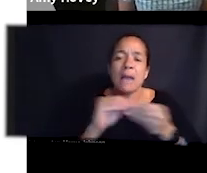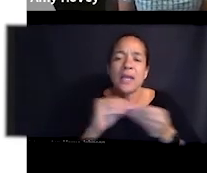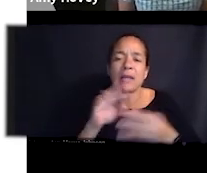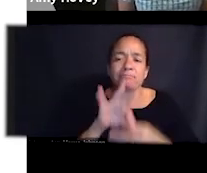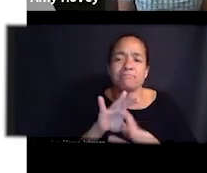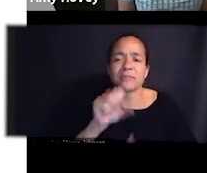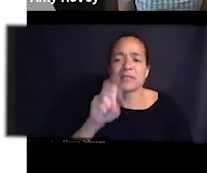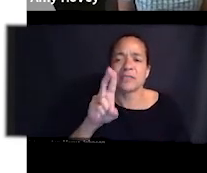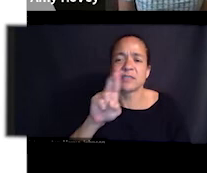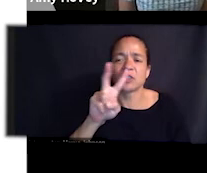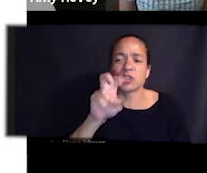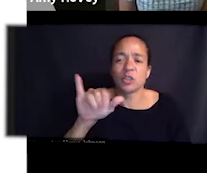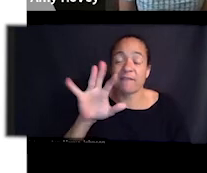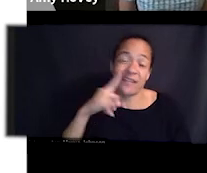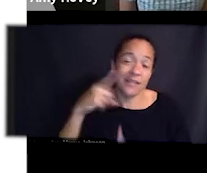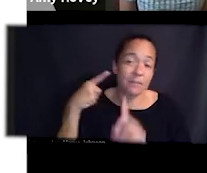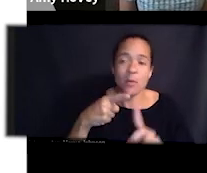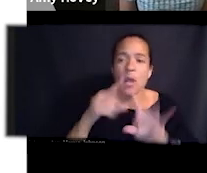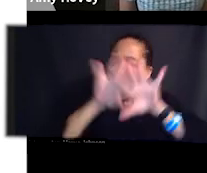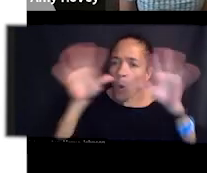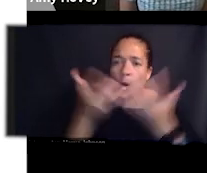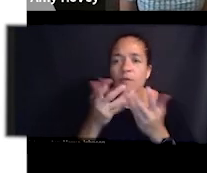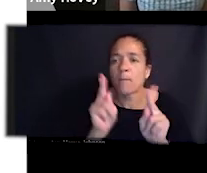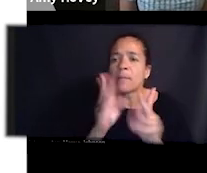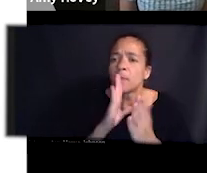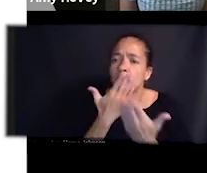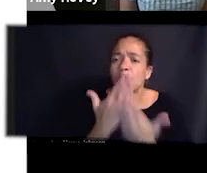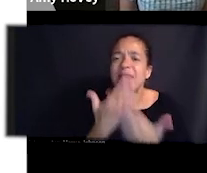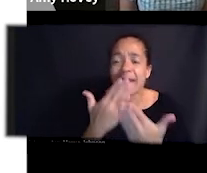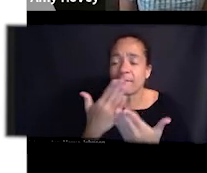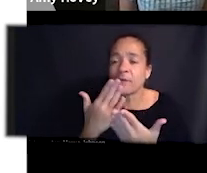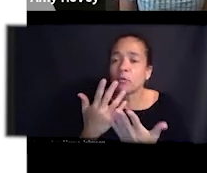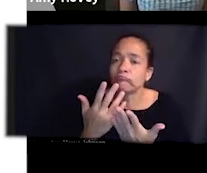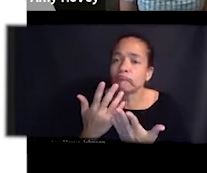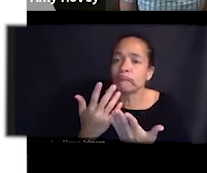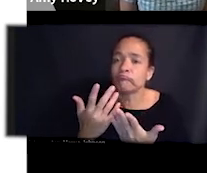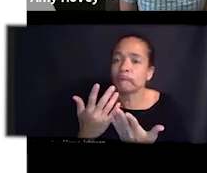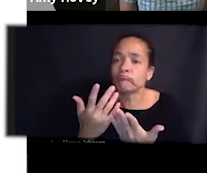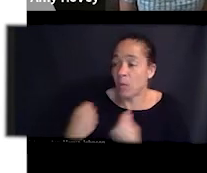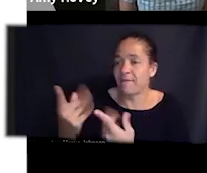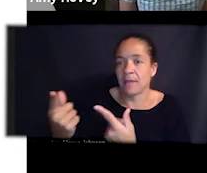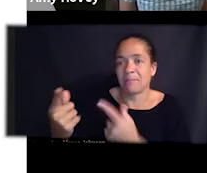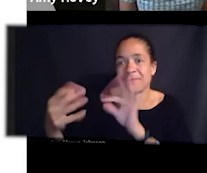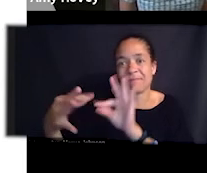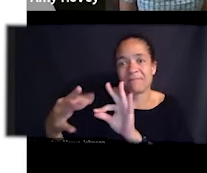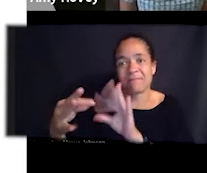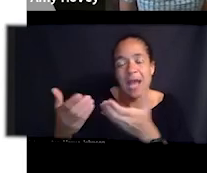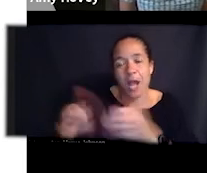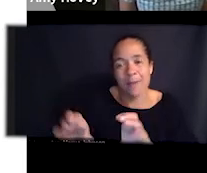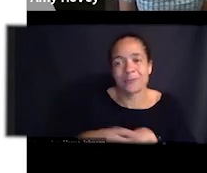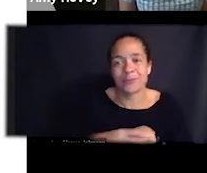down to is, you know, overall people were very thankful for the opportunity to give us some input, to have the conversations, to create